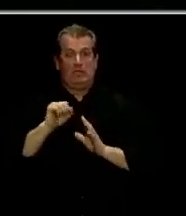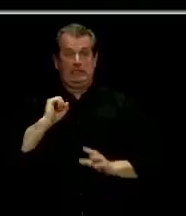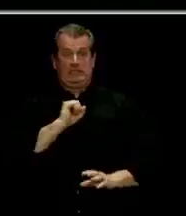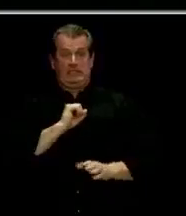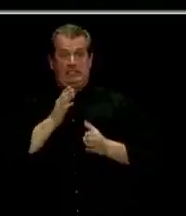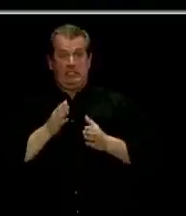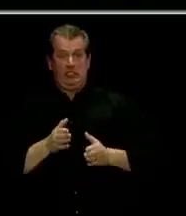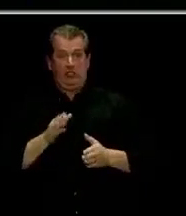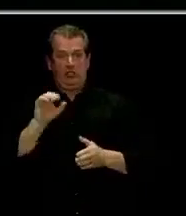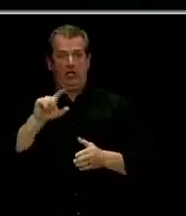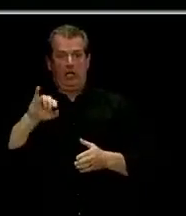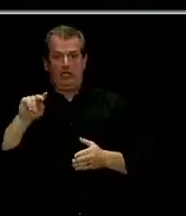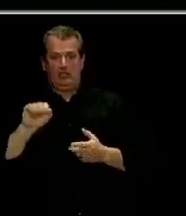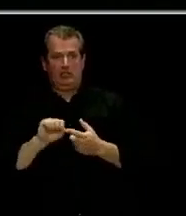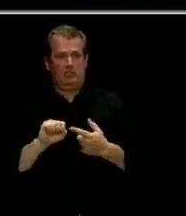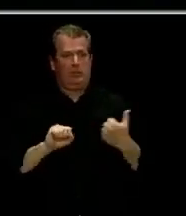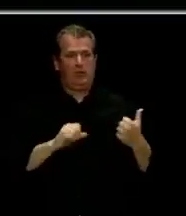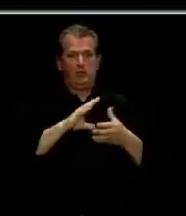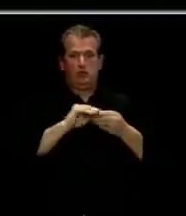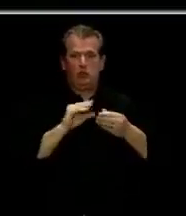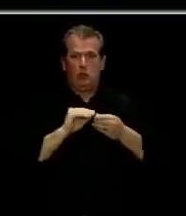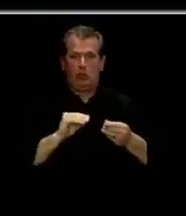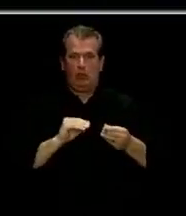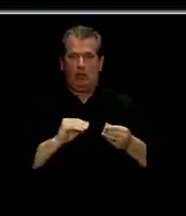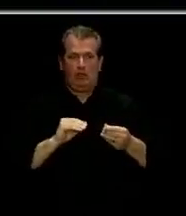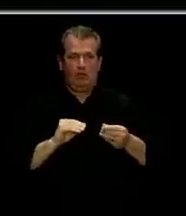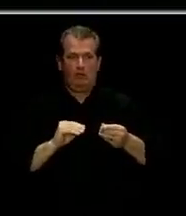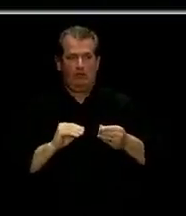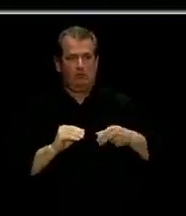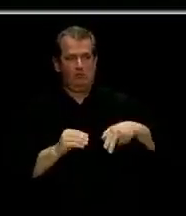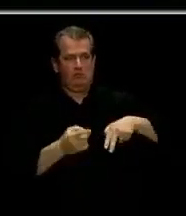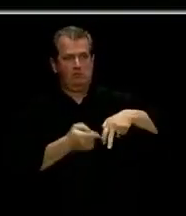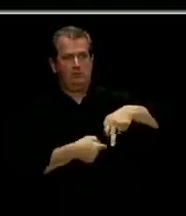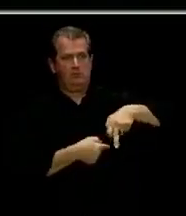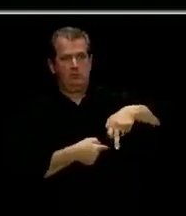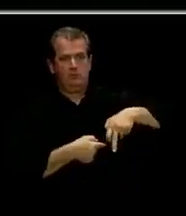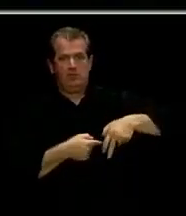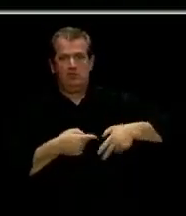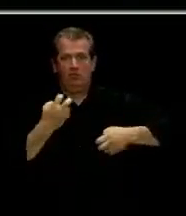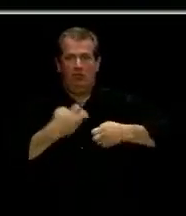as he was sharing his story, right? You face this